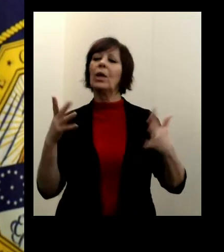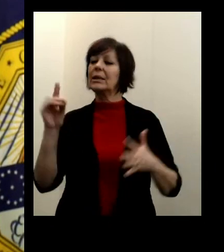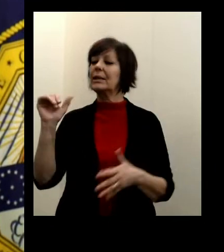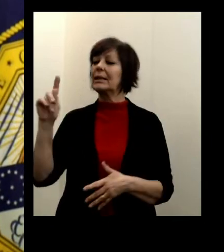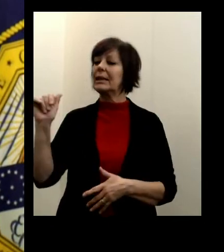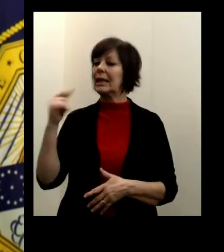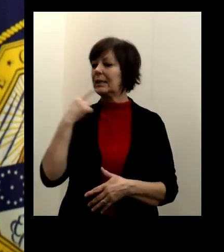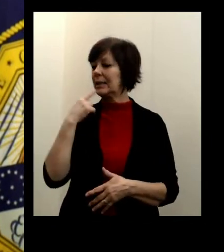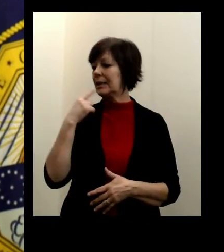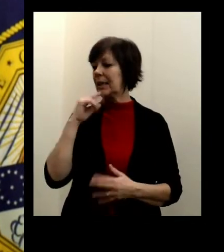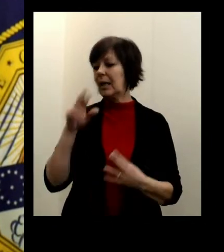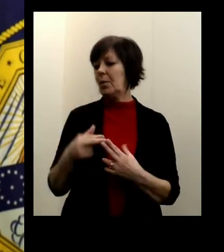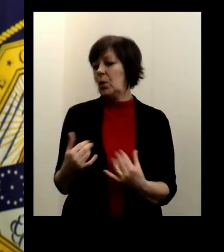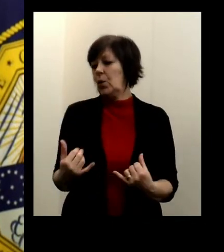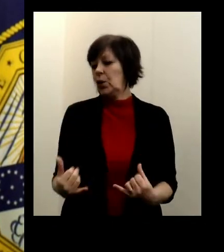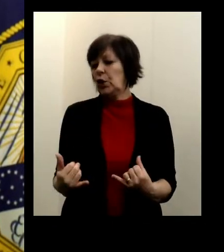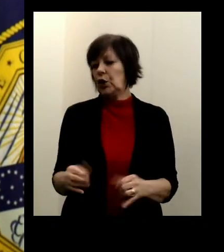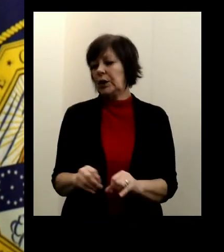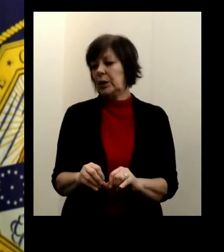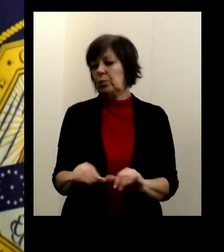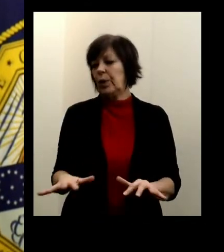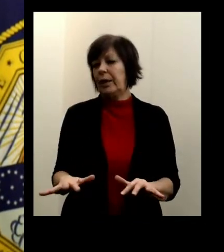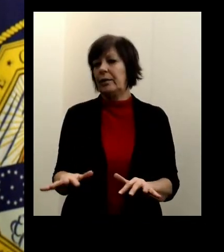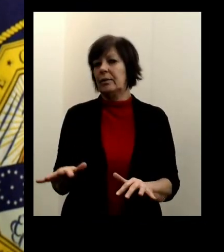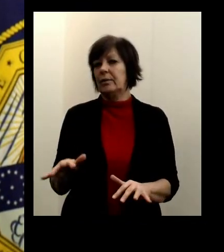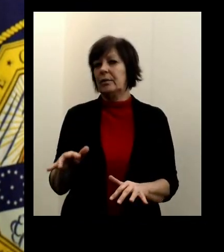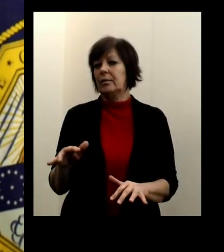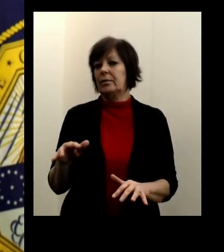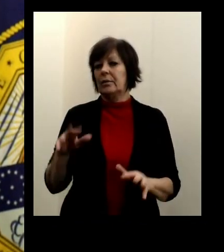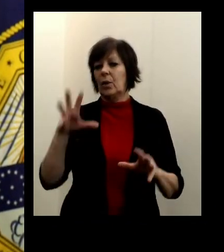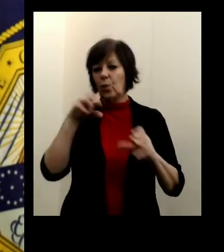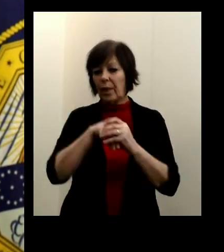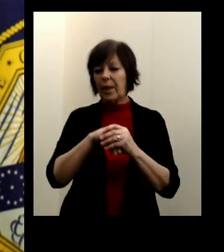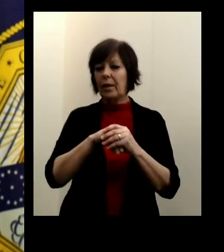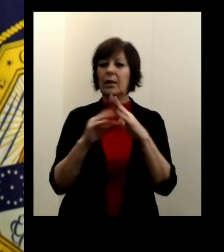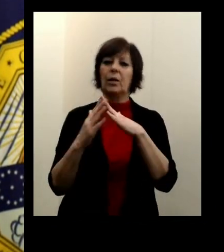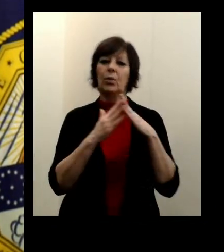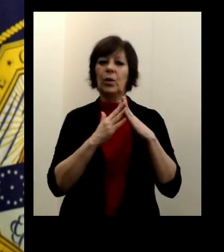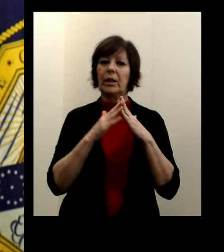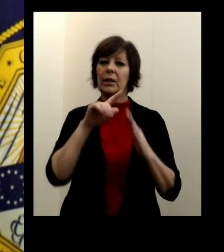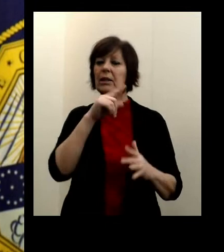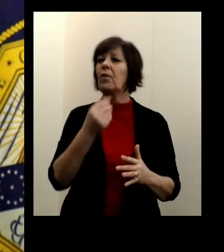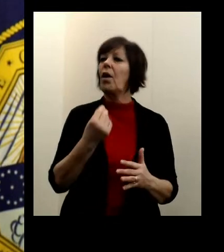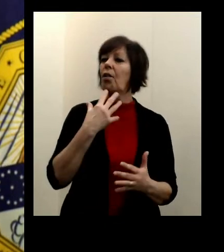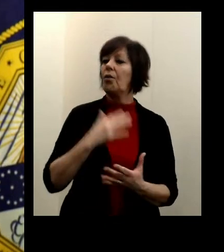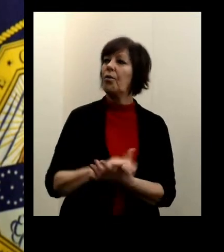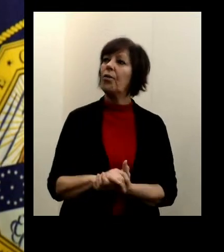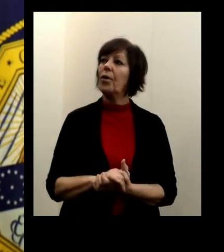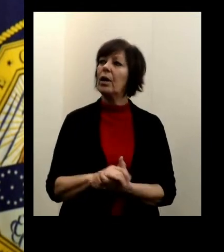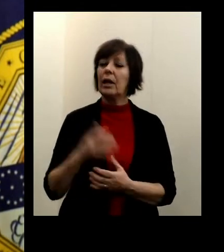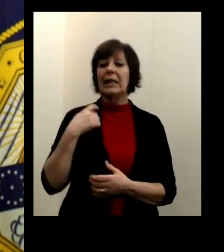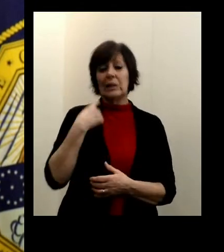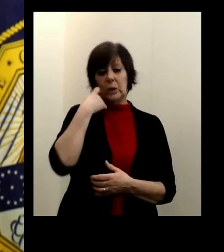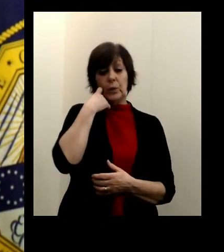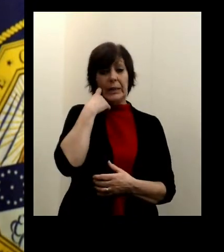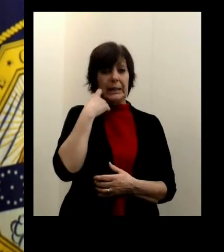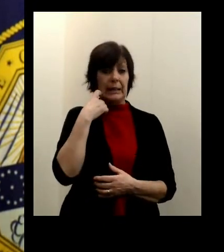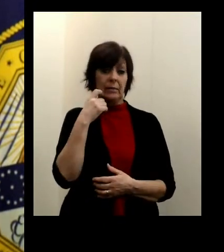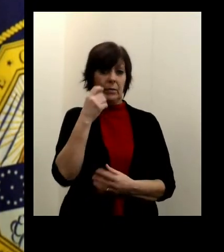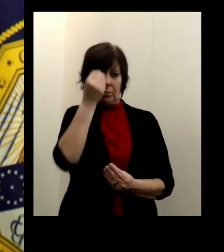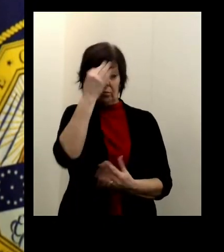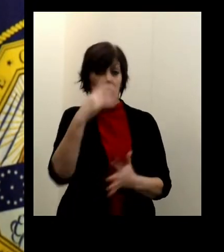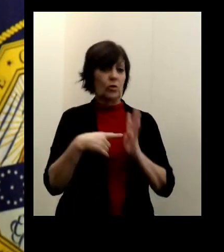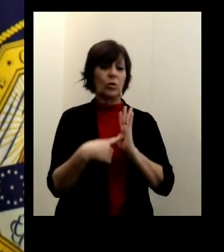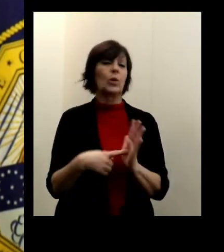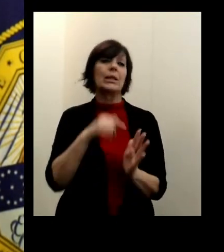about current spread of the virus within communities of color. Actually, the most recent data shows that it